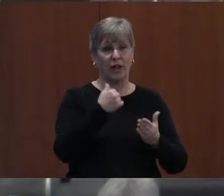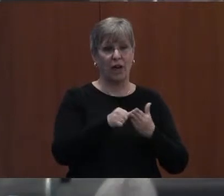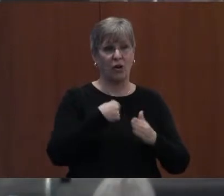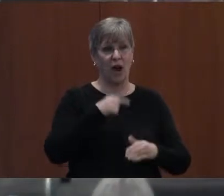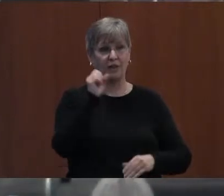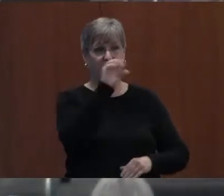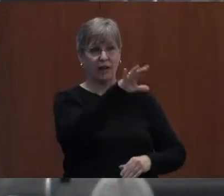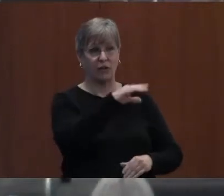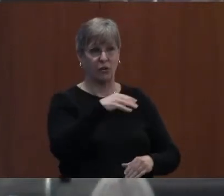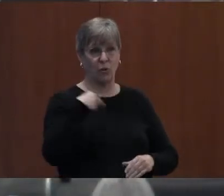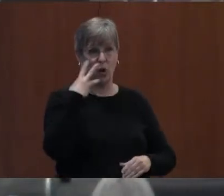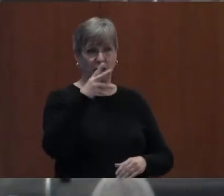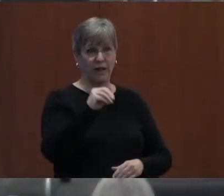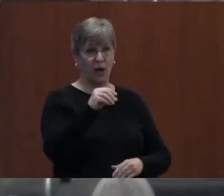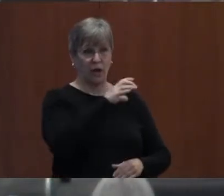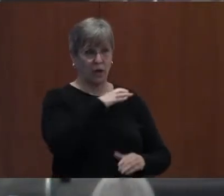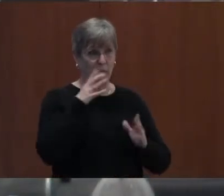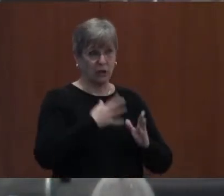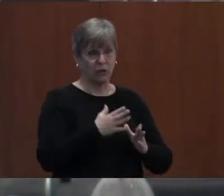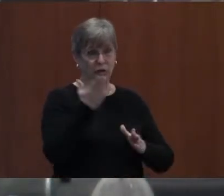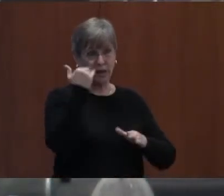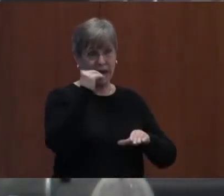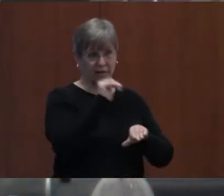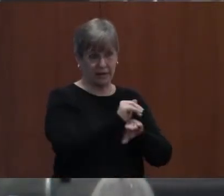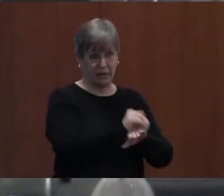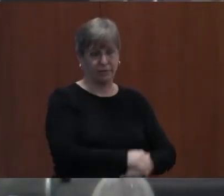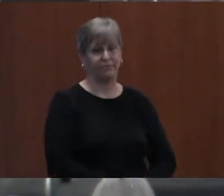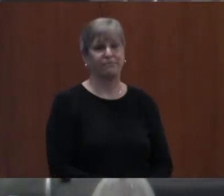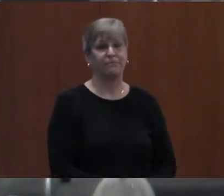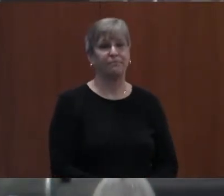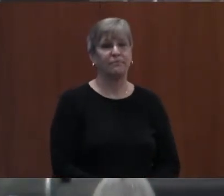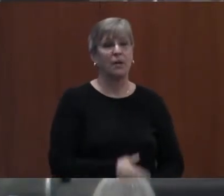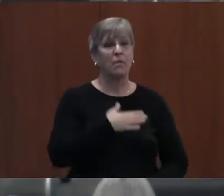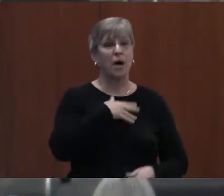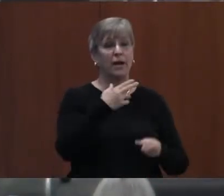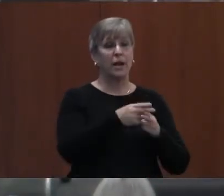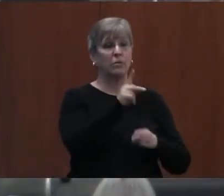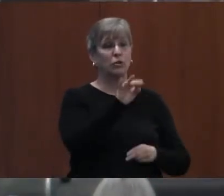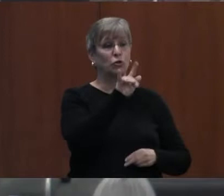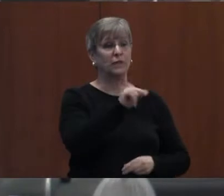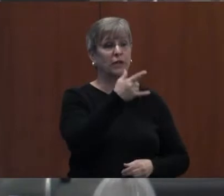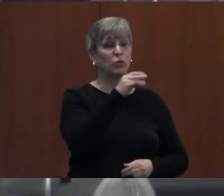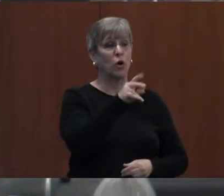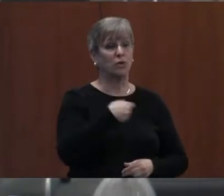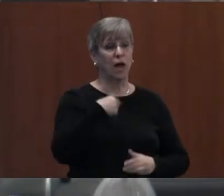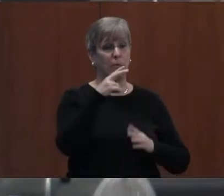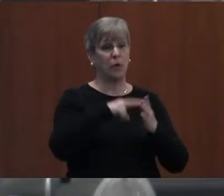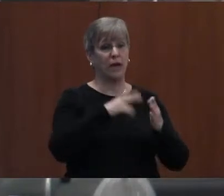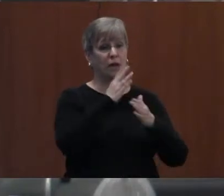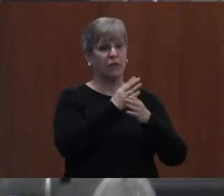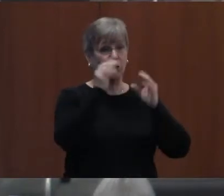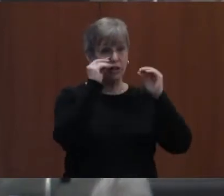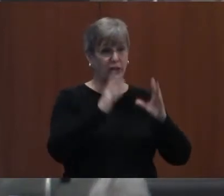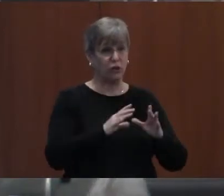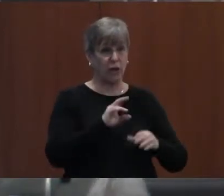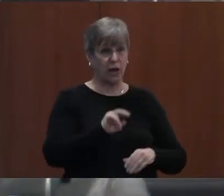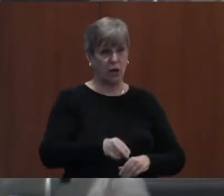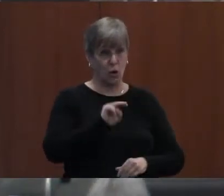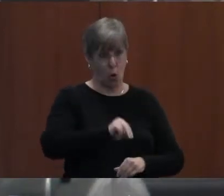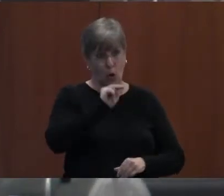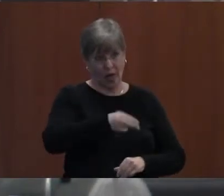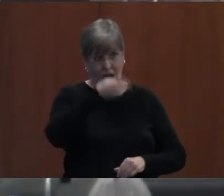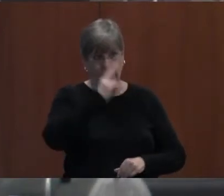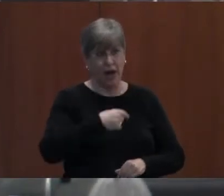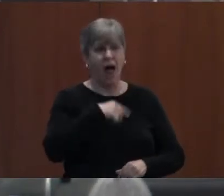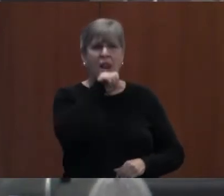sent to our county commissioners last evening. My name is Christy Gross, and I'm a reading intervention teacher at North High.